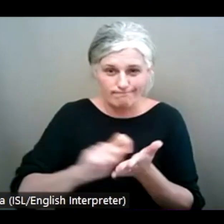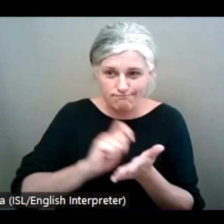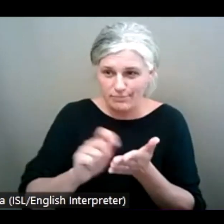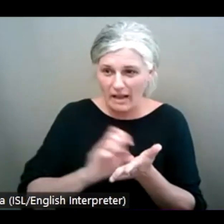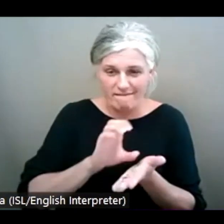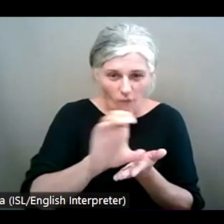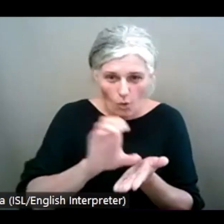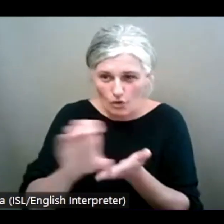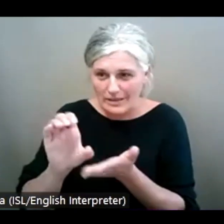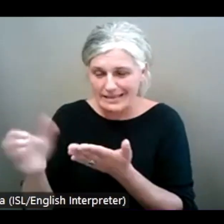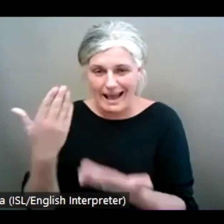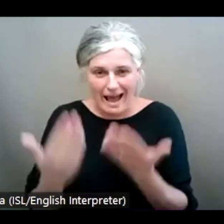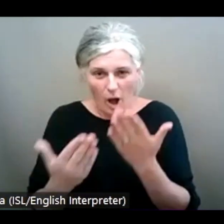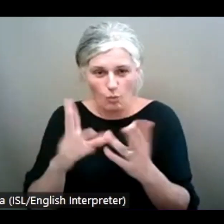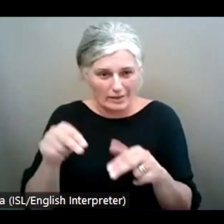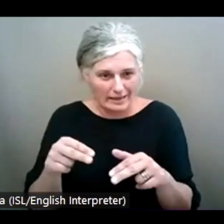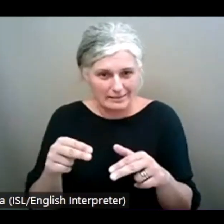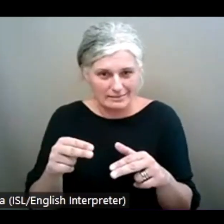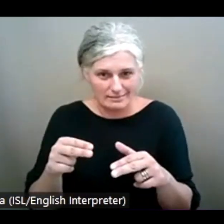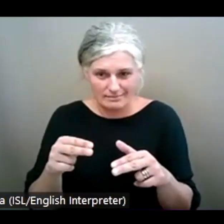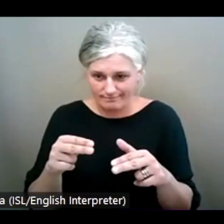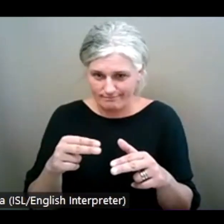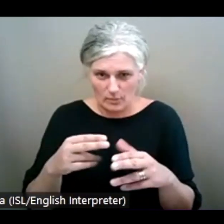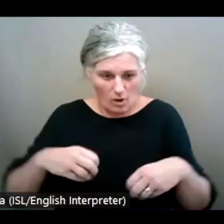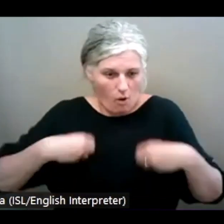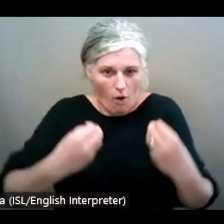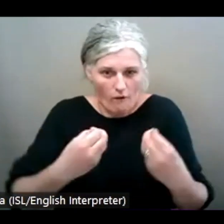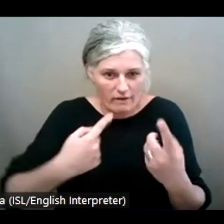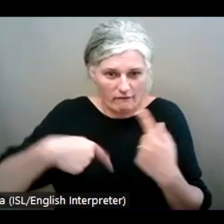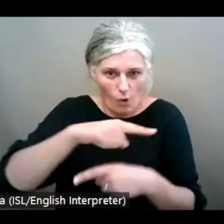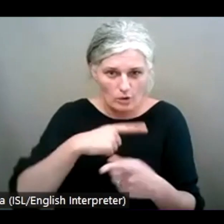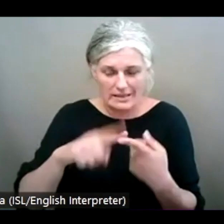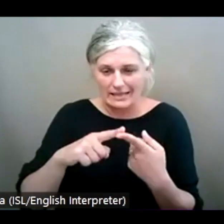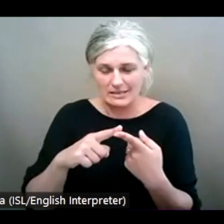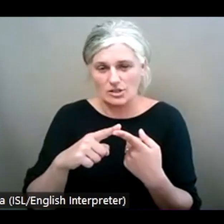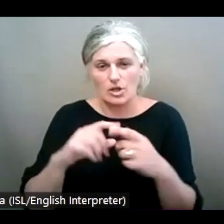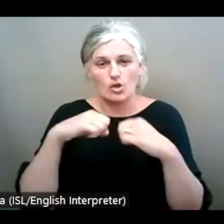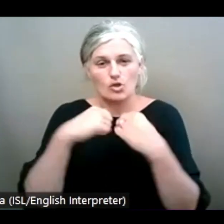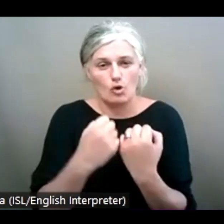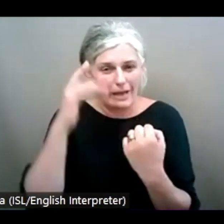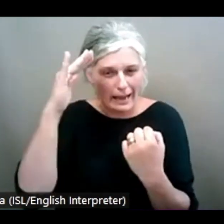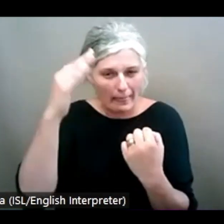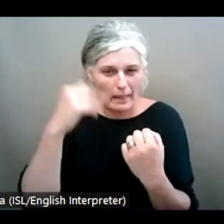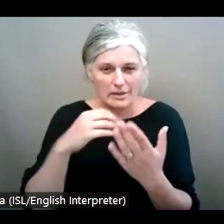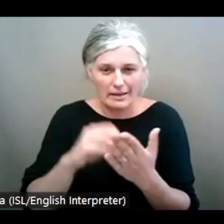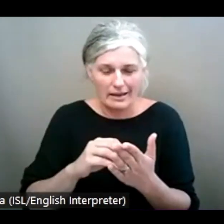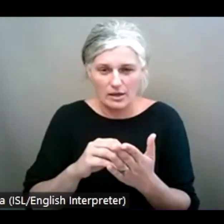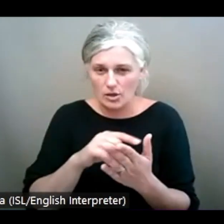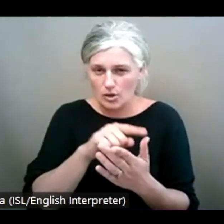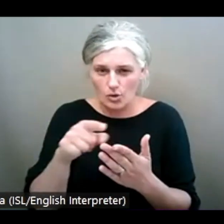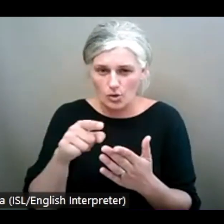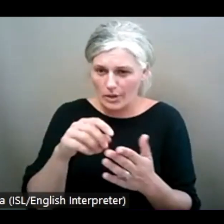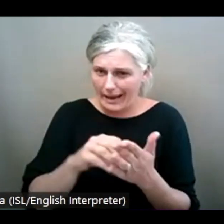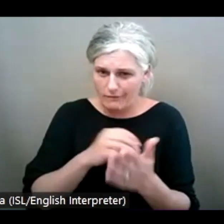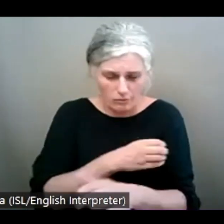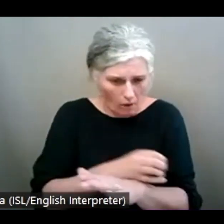now social model academics and activists, we do have to continuously have